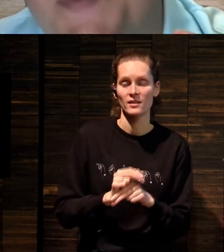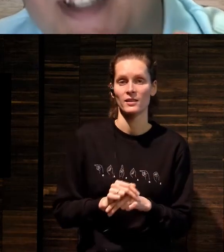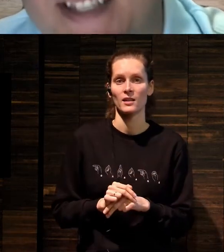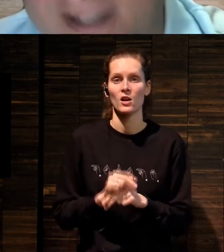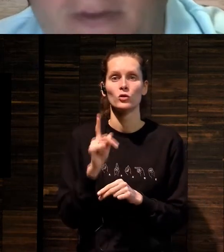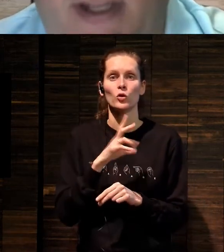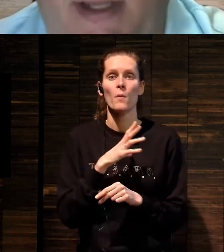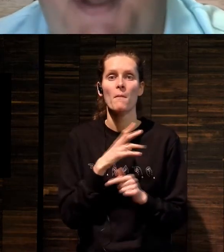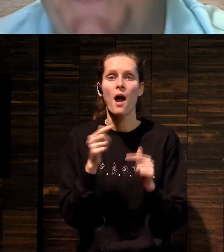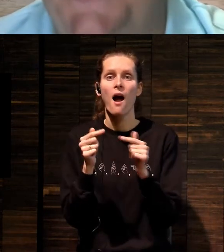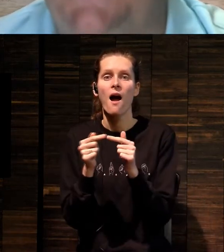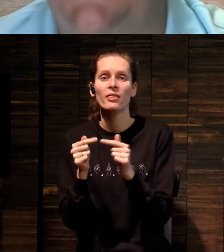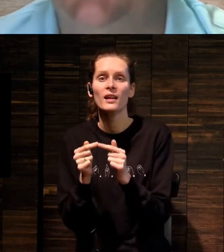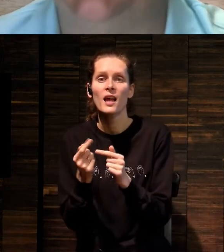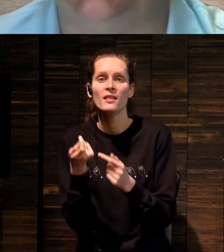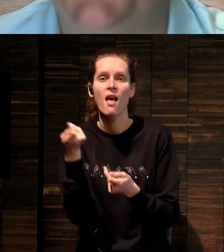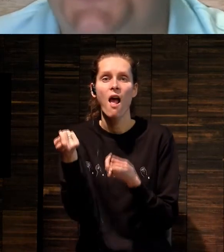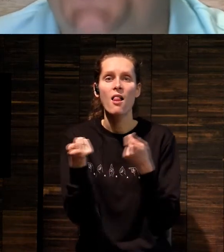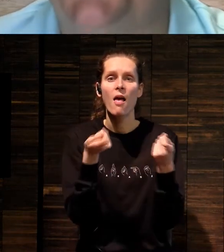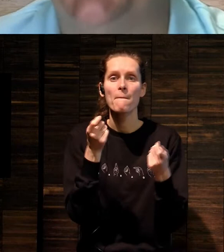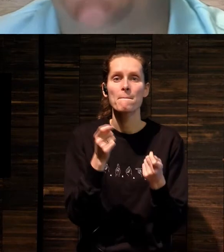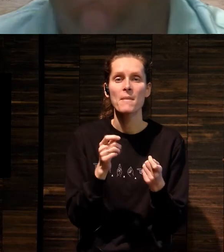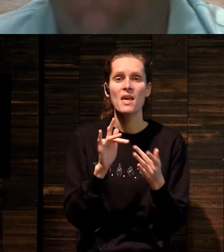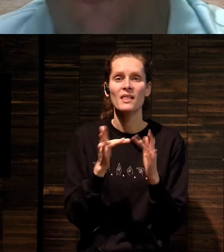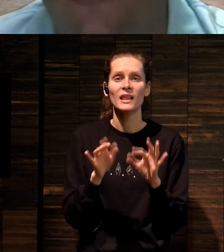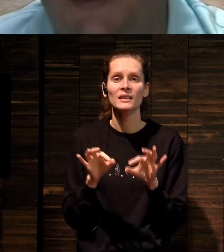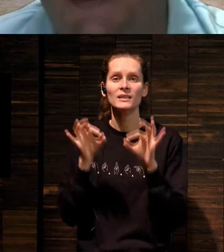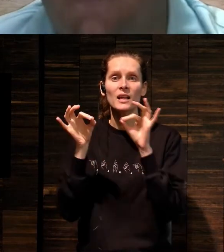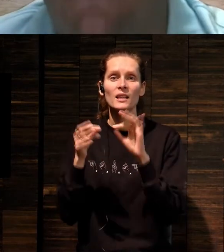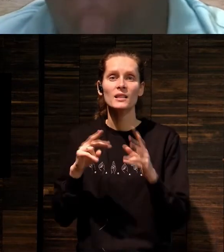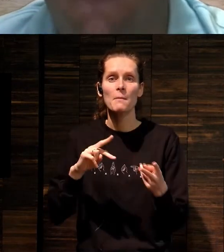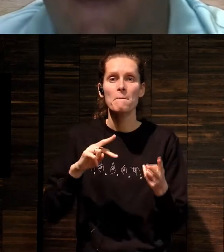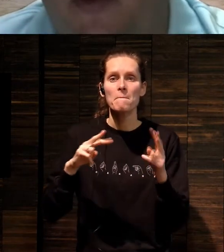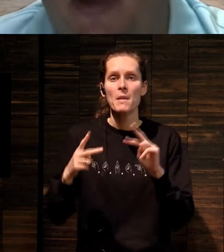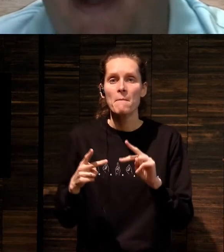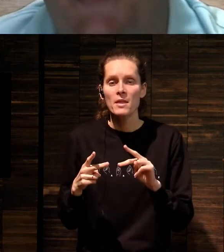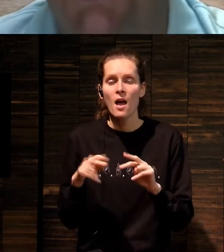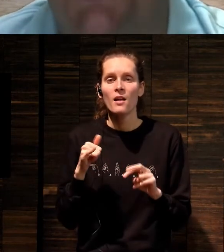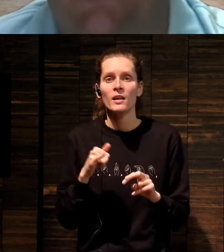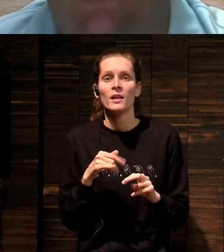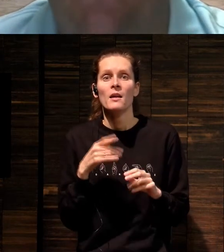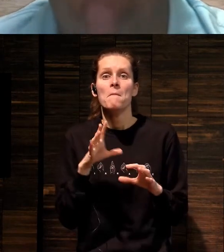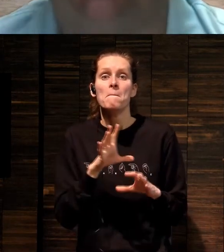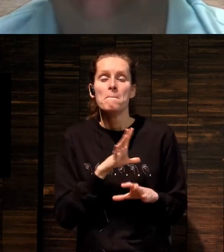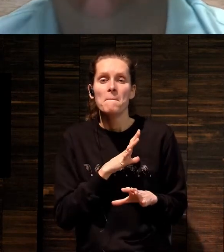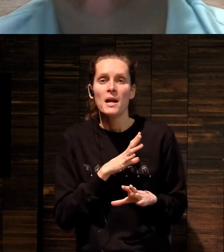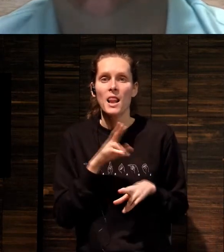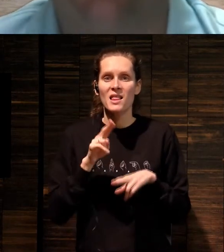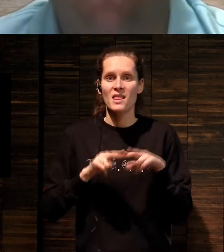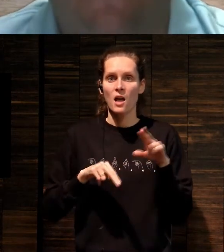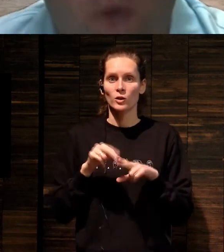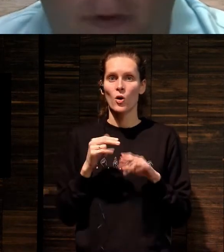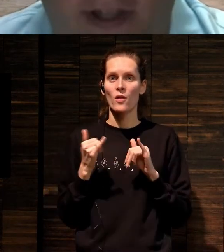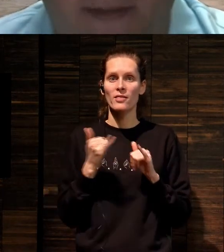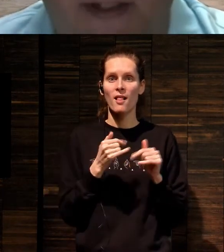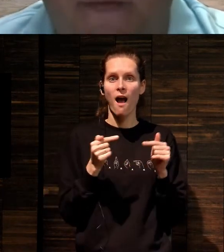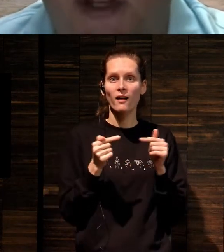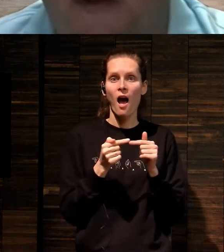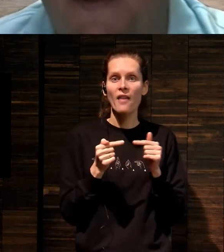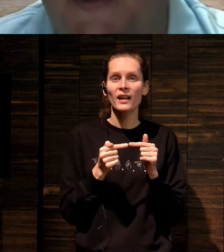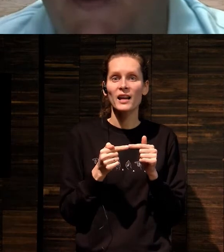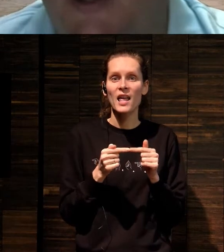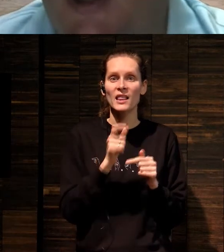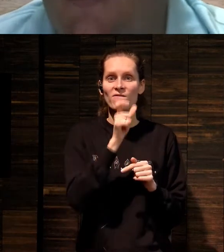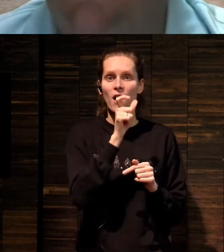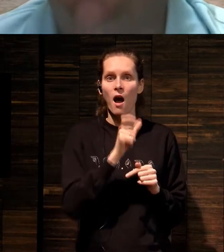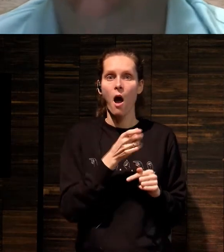that specific end user. So these changes only live within the page of that browser for that specific